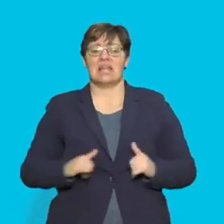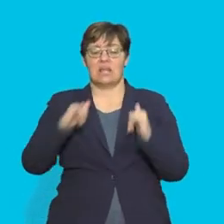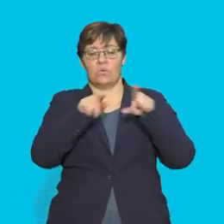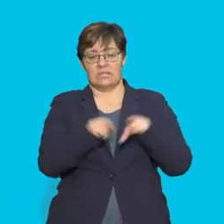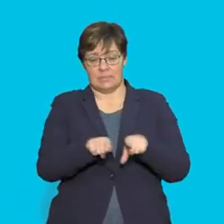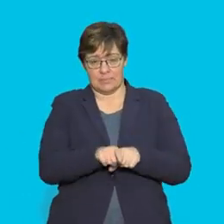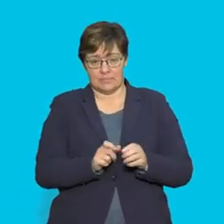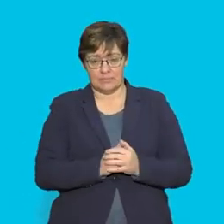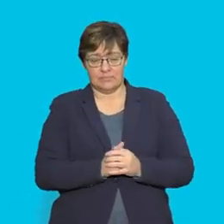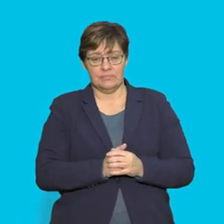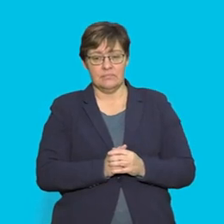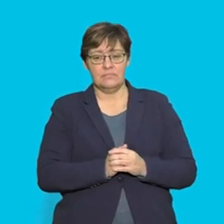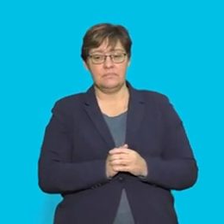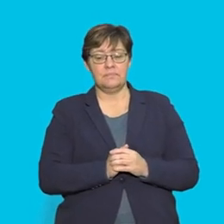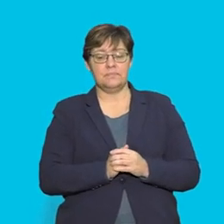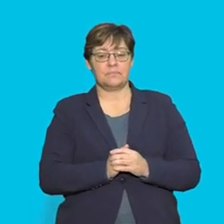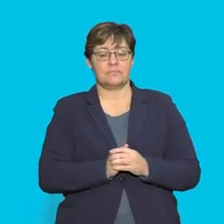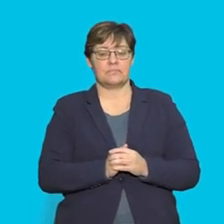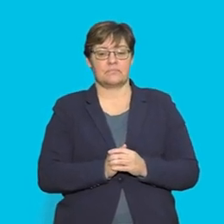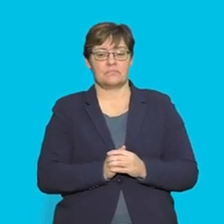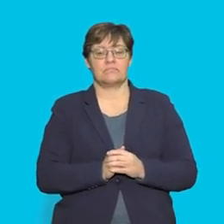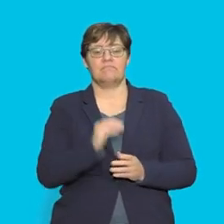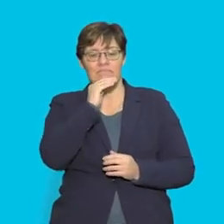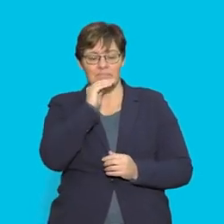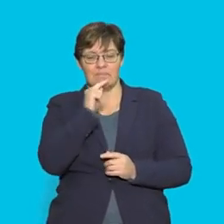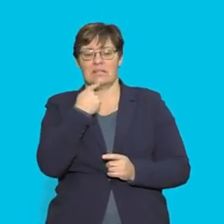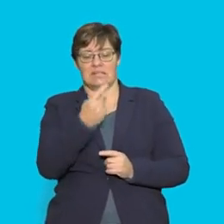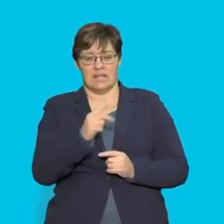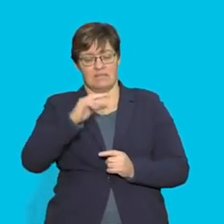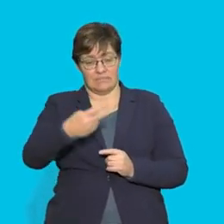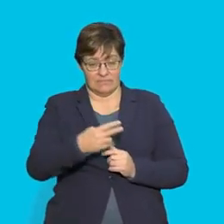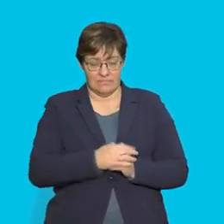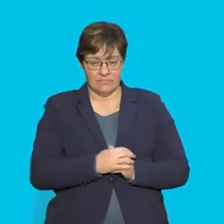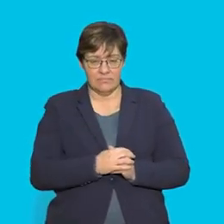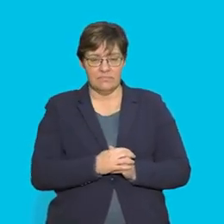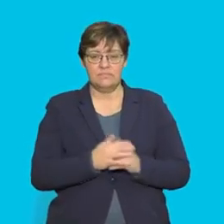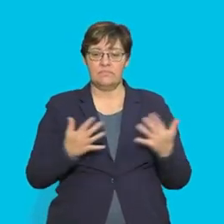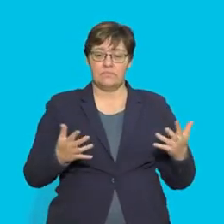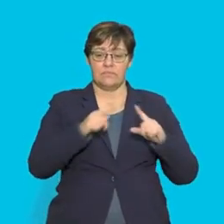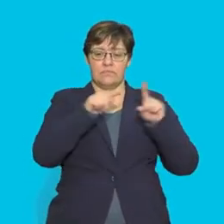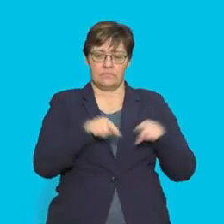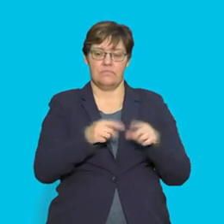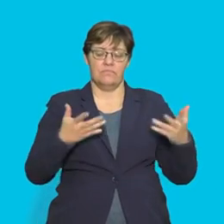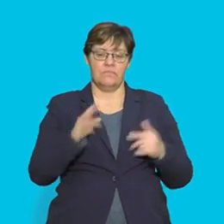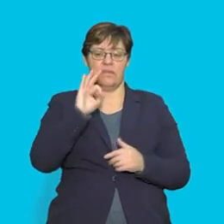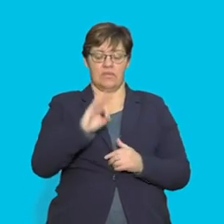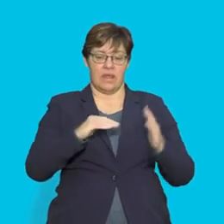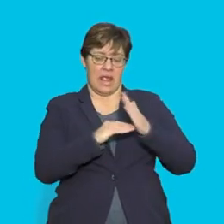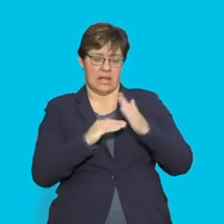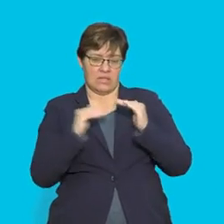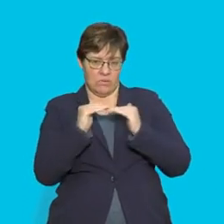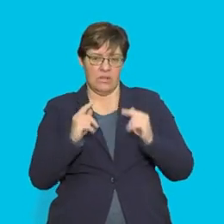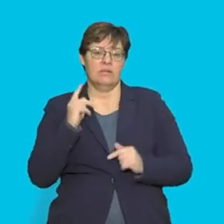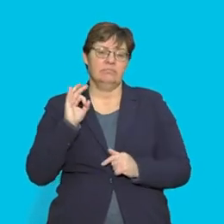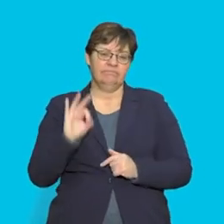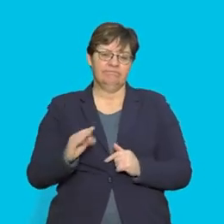all the three sides also equal. Right, so that's what we are going to say. In a triangle where three angles are